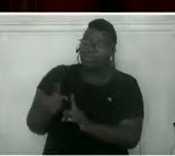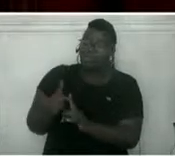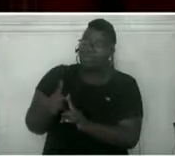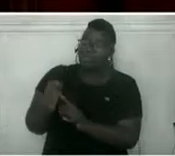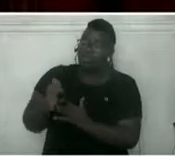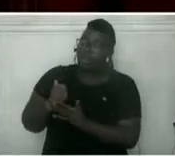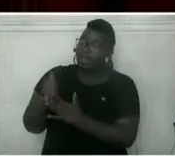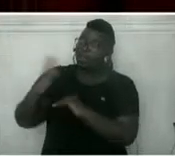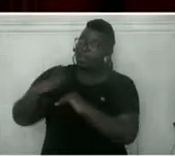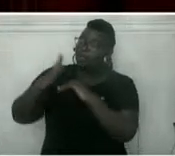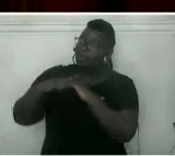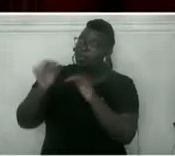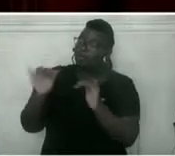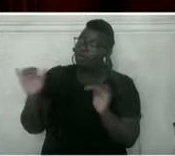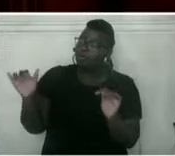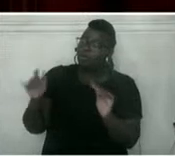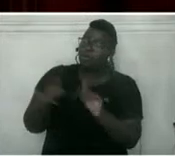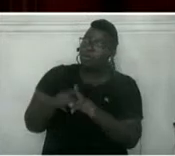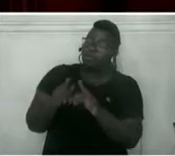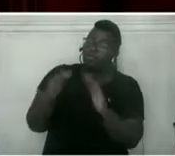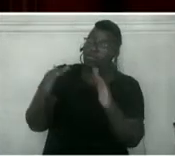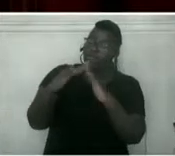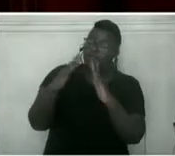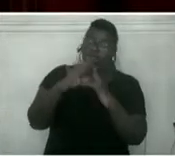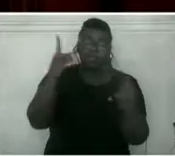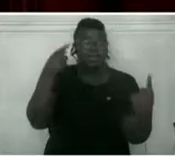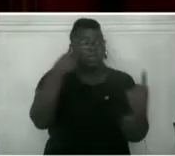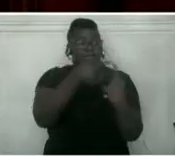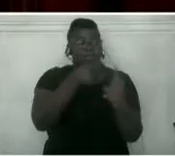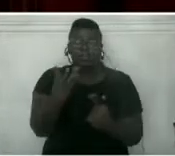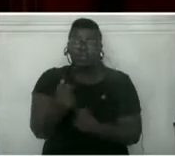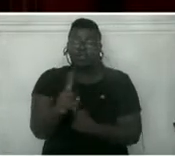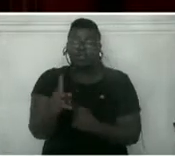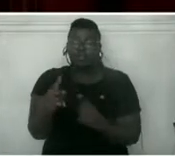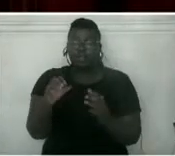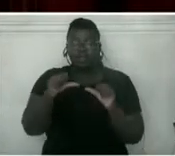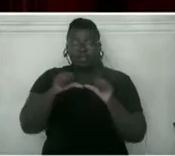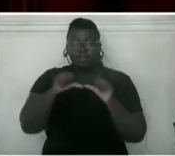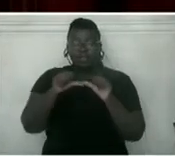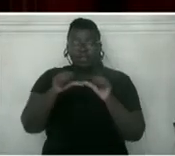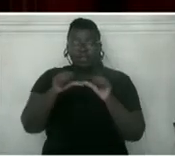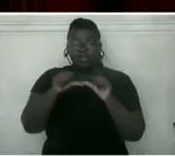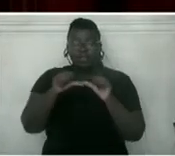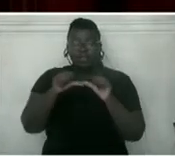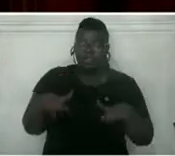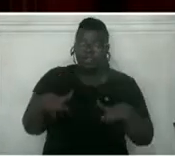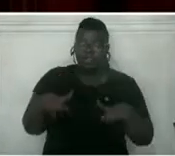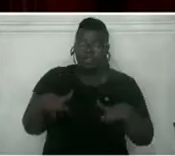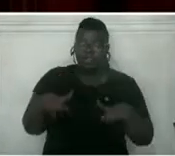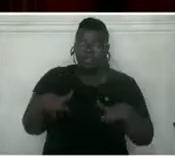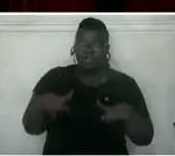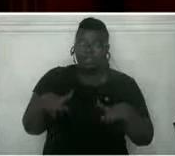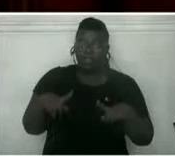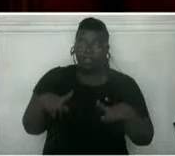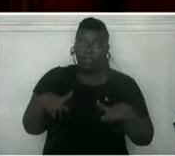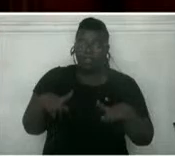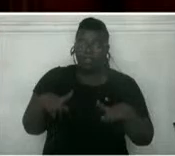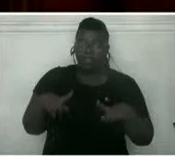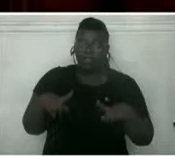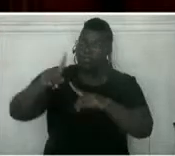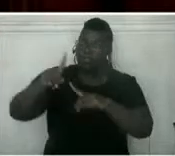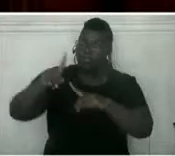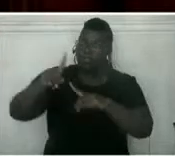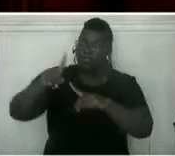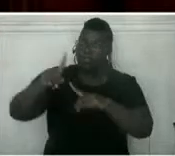households, the aim is to intensify sustainable livelihood and reduce dependency on the